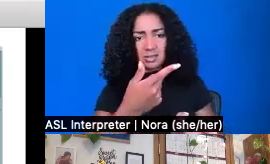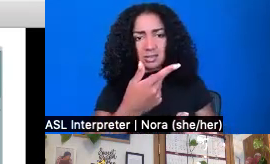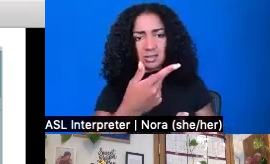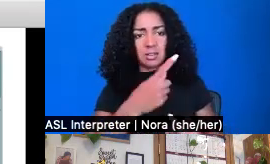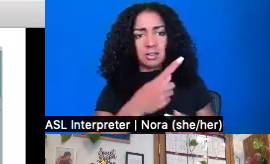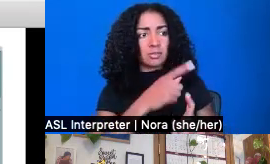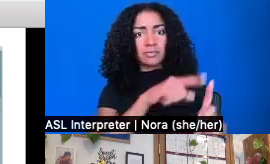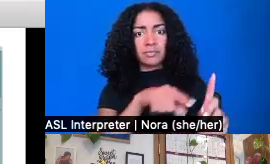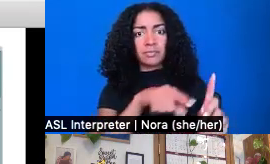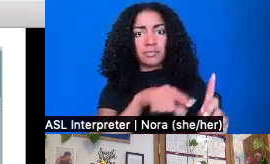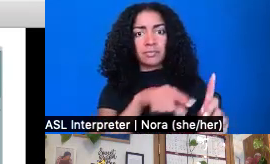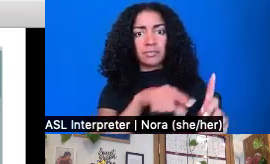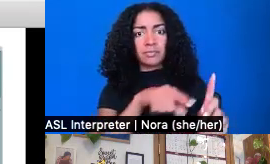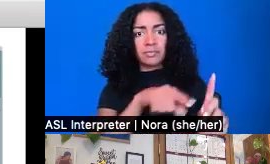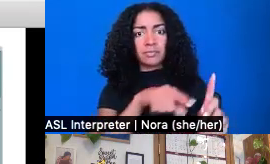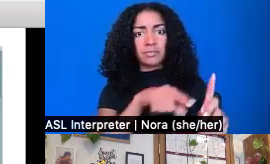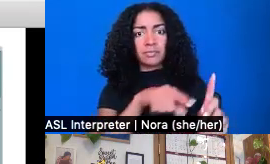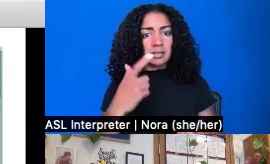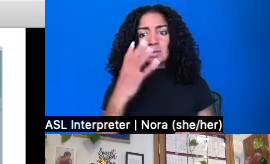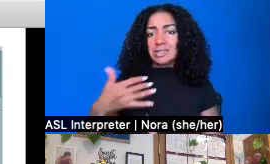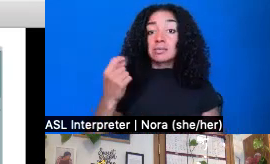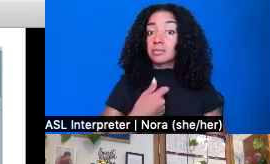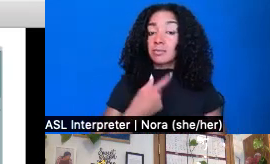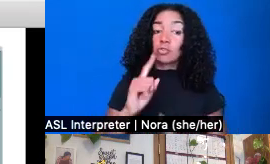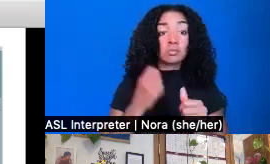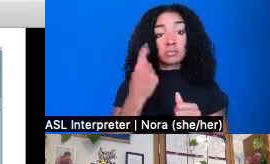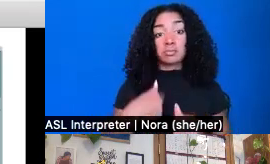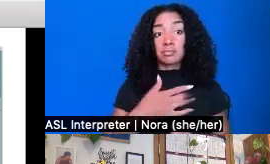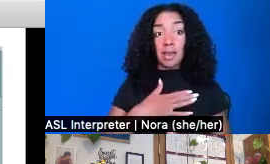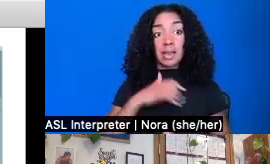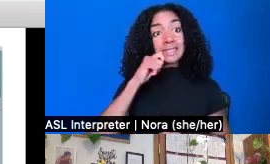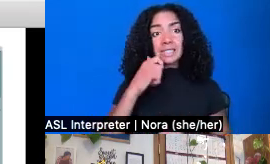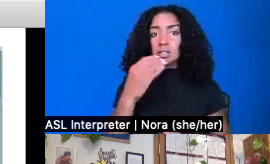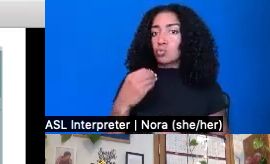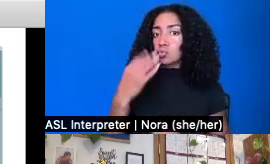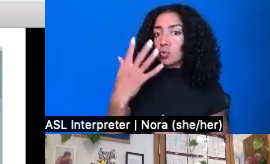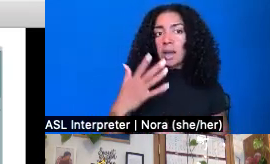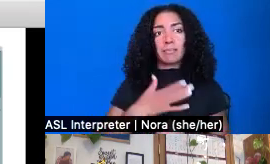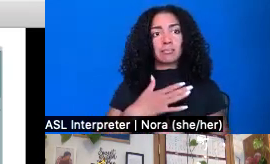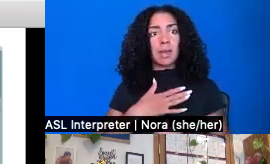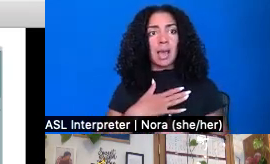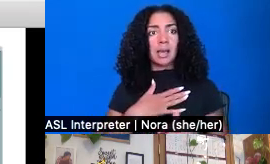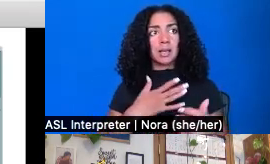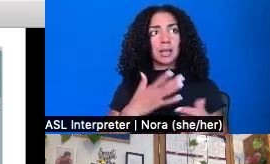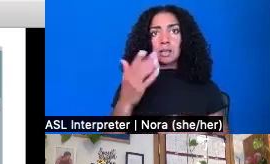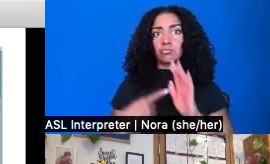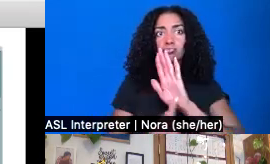I present to the world in this skin. So, you know, I want to note that too, that